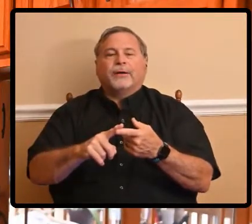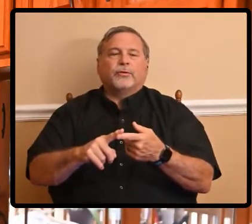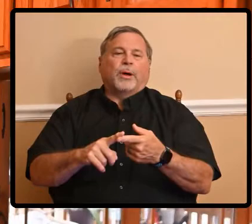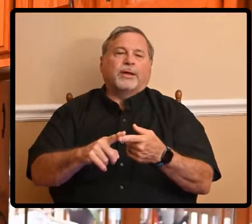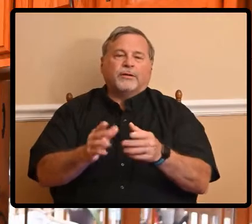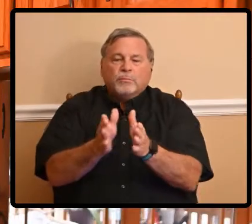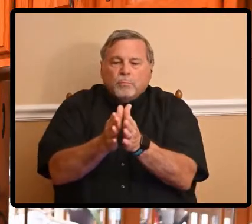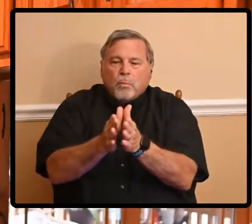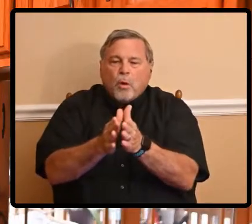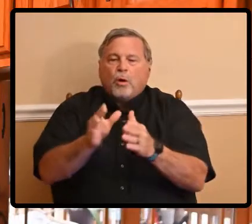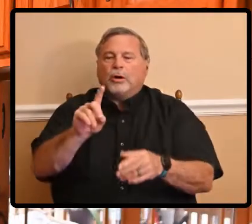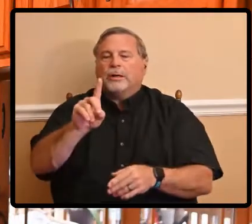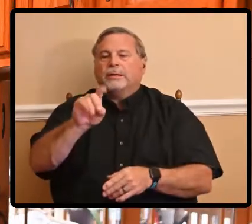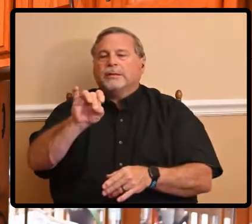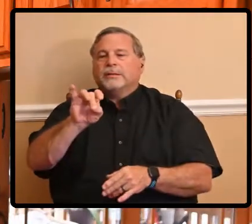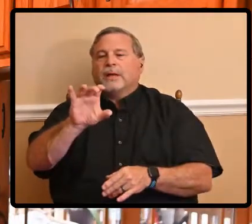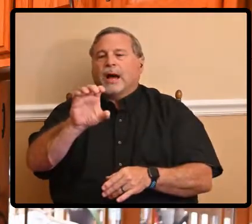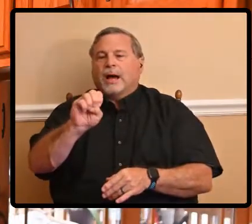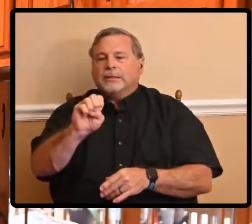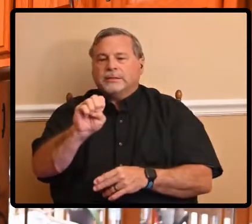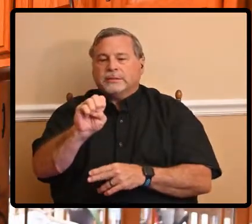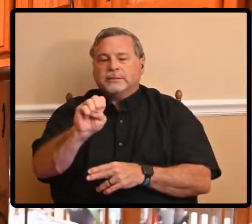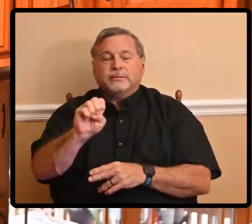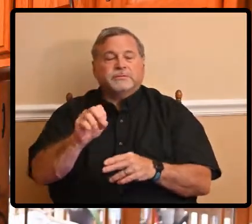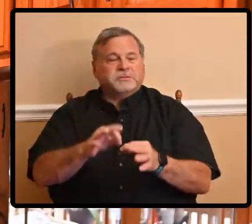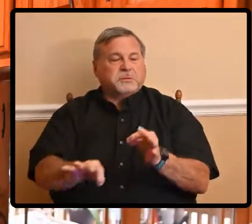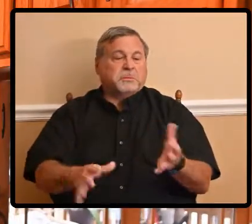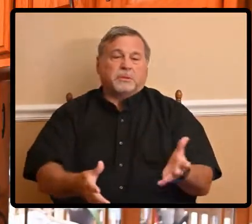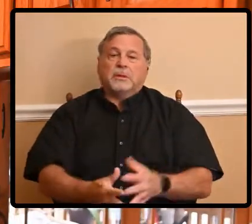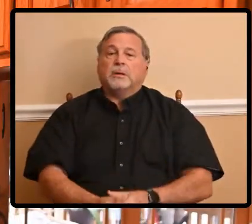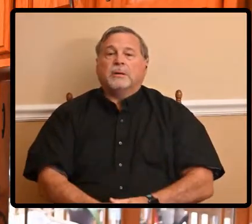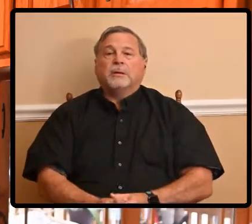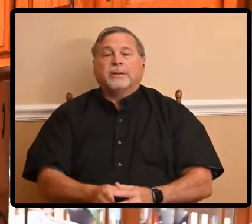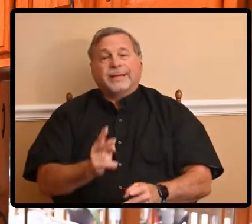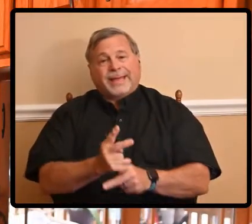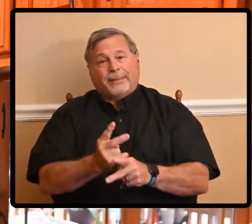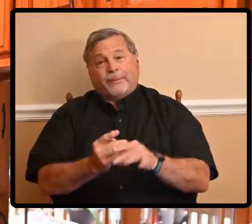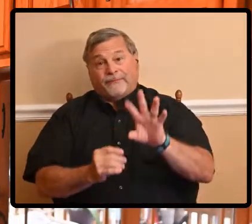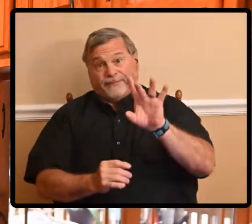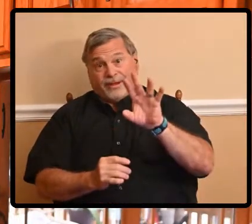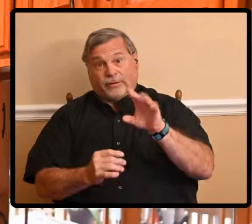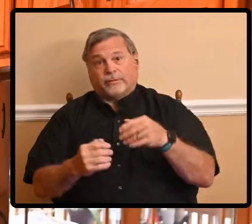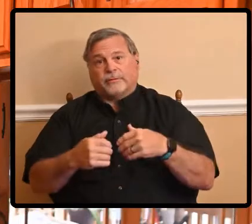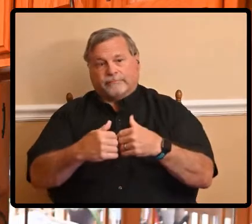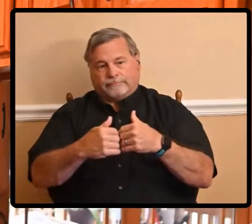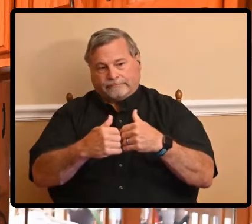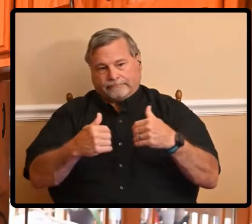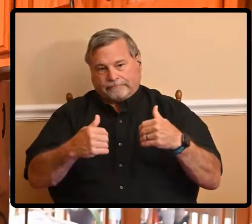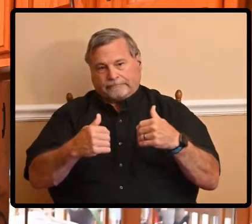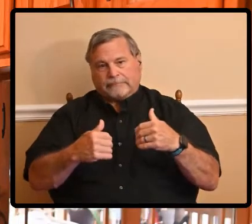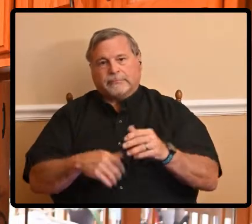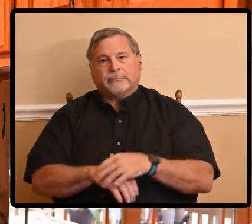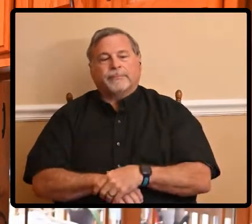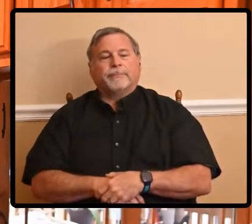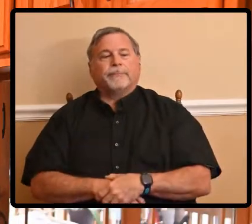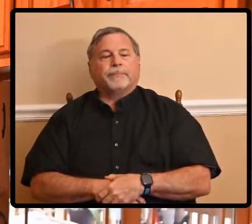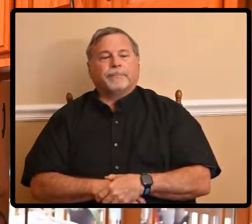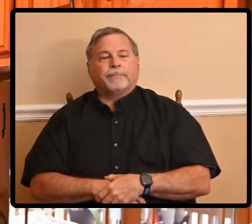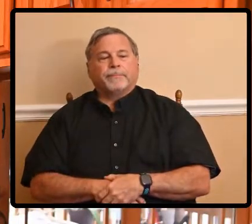fine dice. Okay, so very simple. And again, keeping your fingers out of the way.